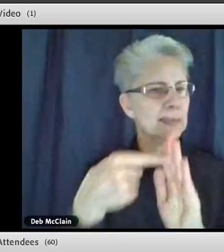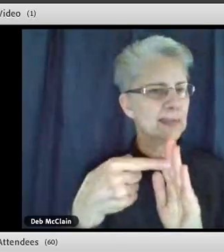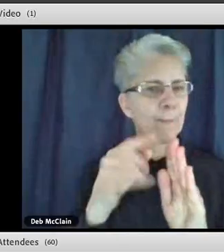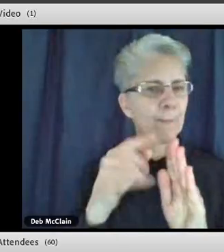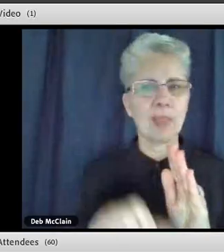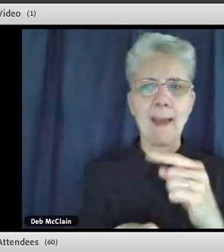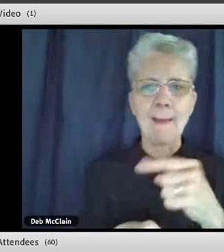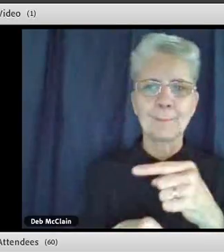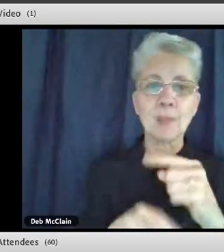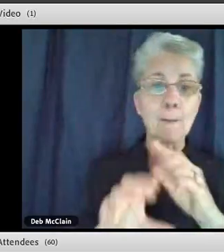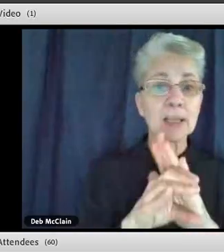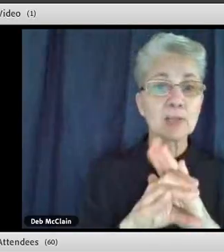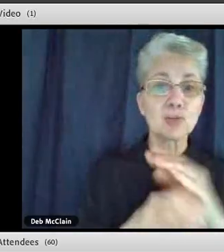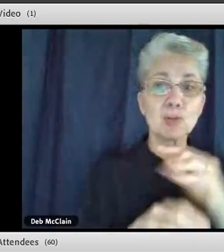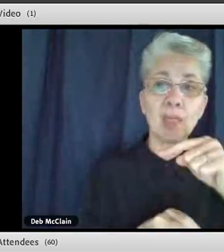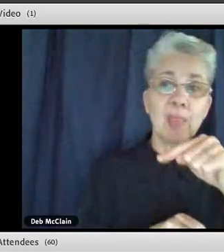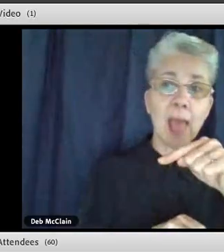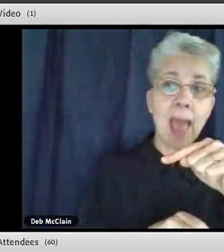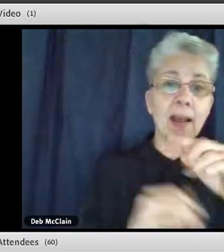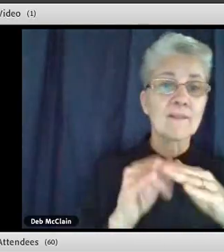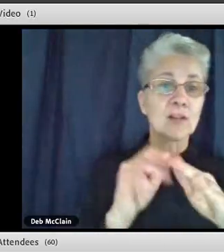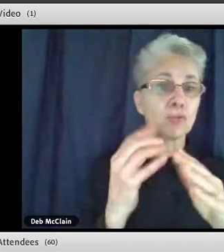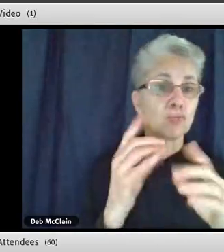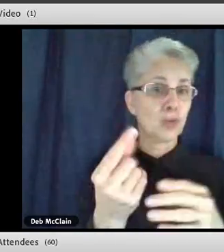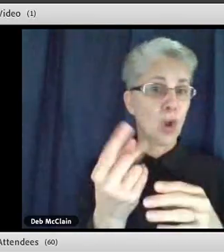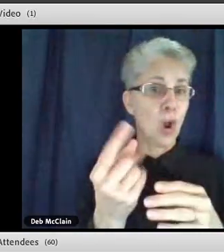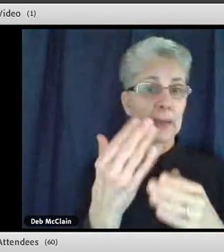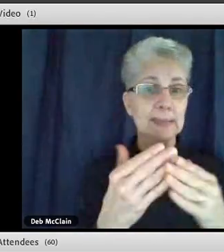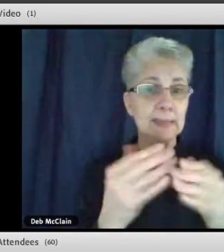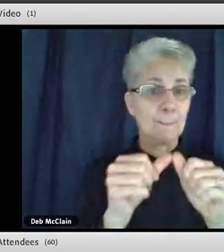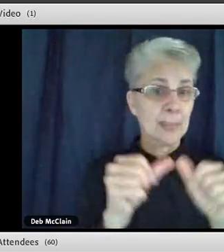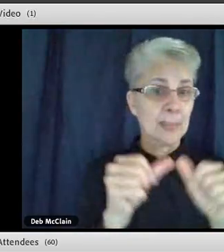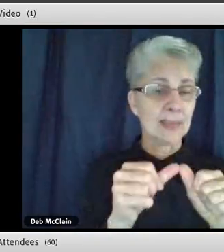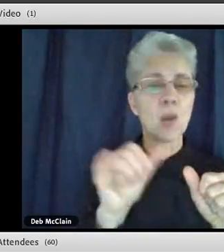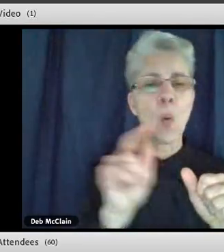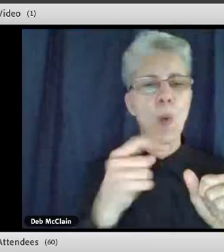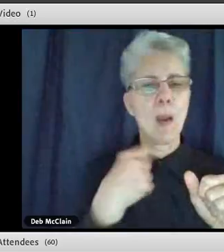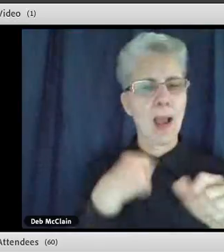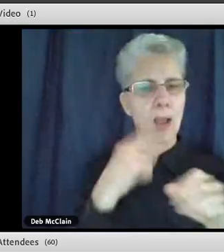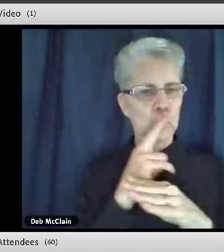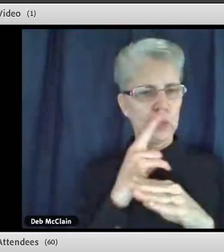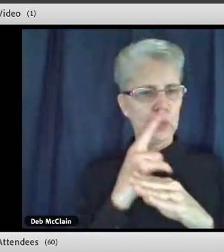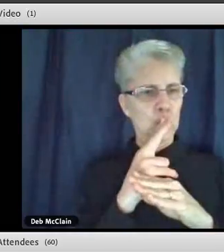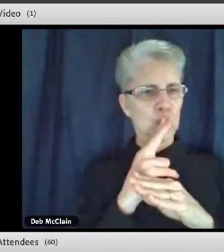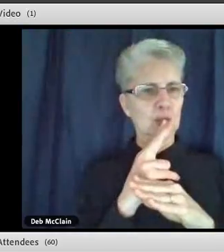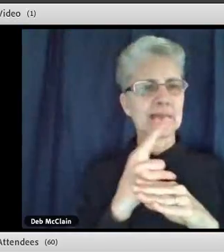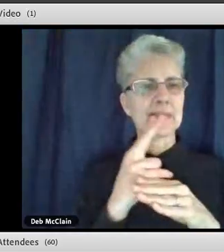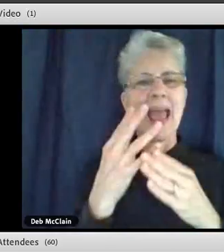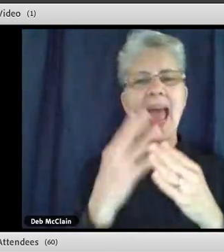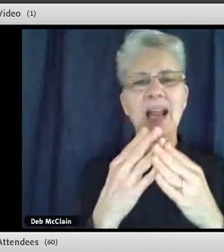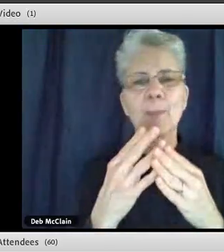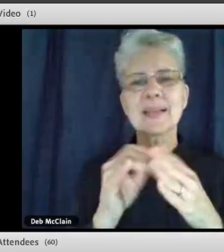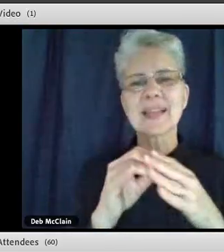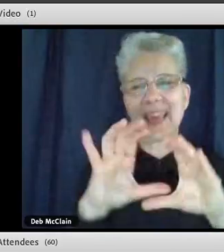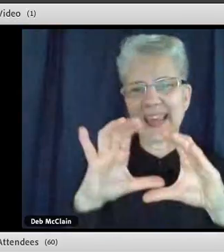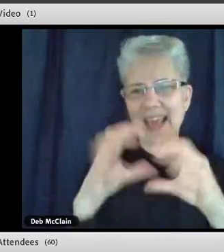photograph of a dog at sunset, where I use, the element, which is kind of the